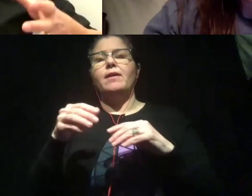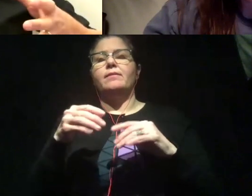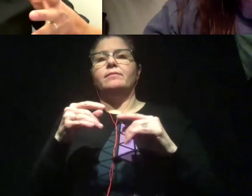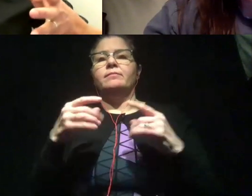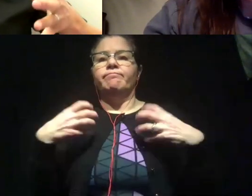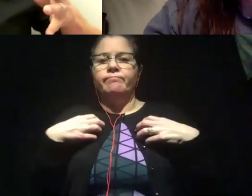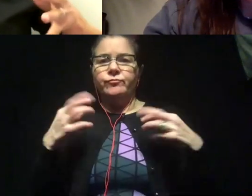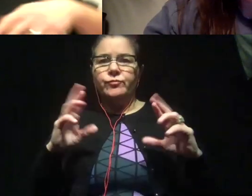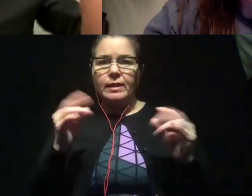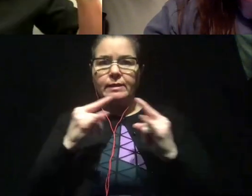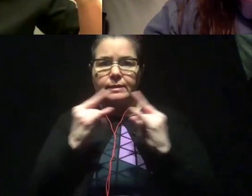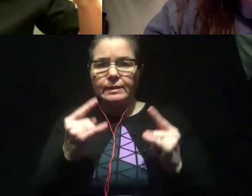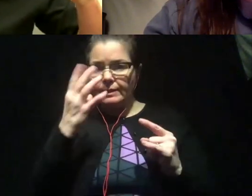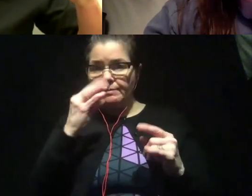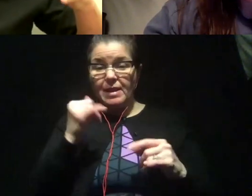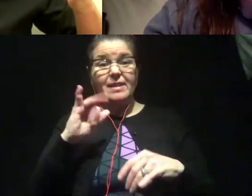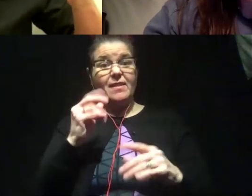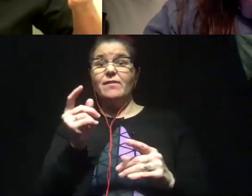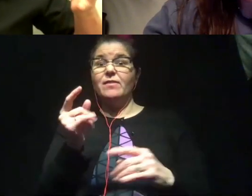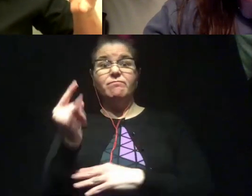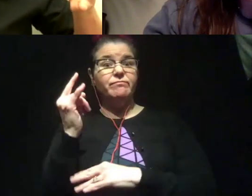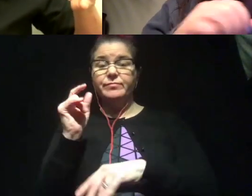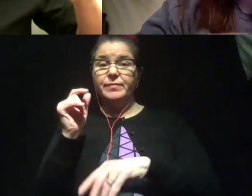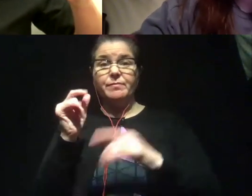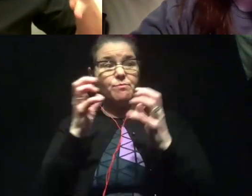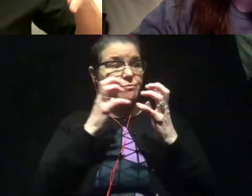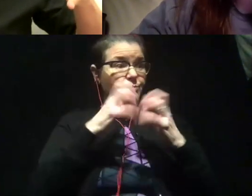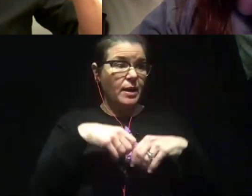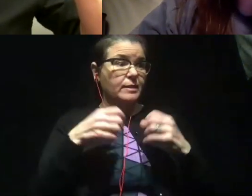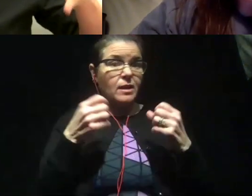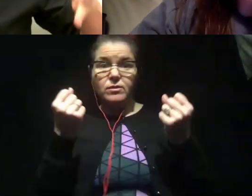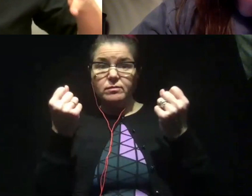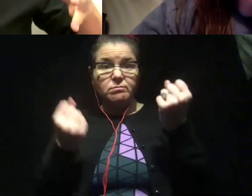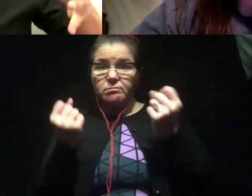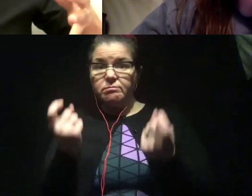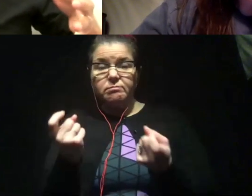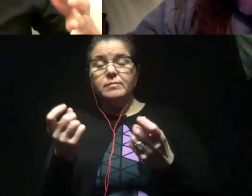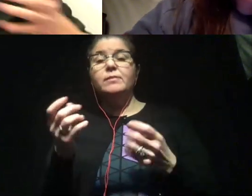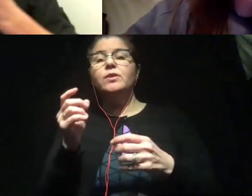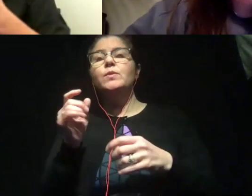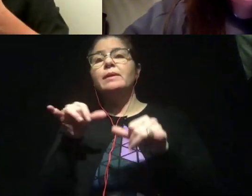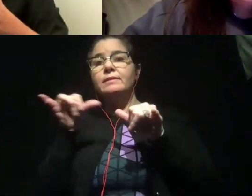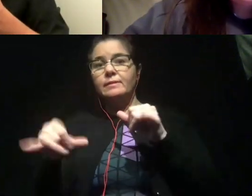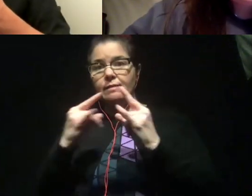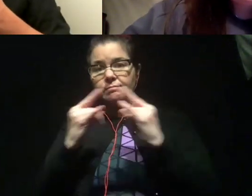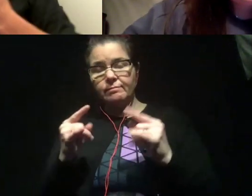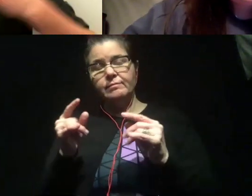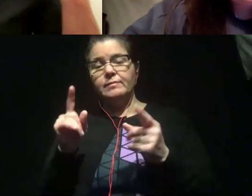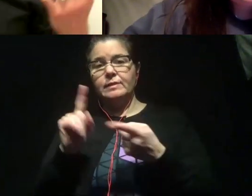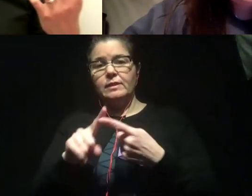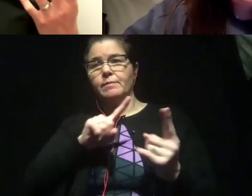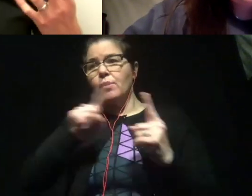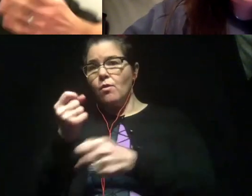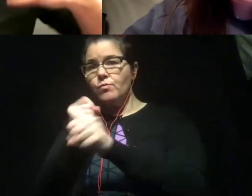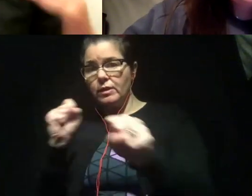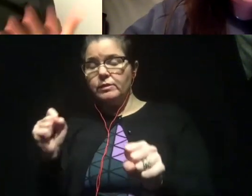and sleeping bag and stuff in it, so that if you have to set up camp, if your snowmobile breaks down or something, you can stay out there till somebody can come rescue you. And you also have